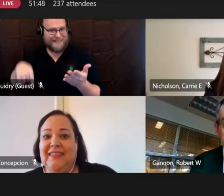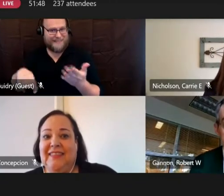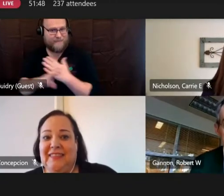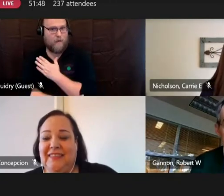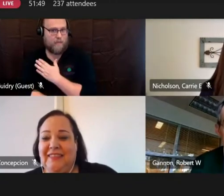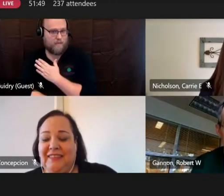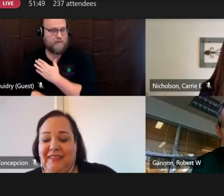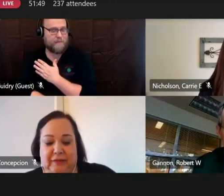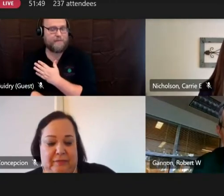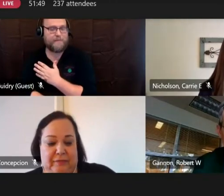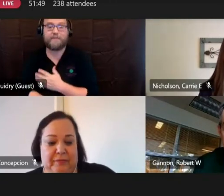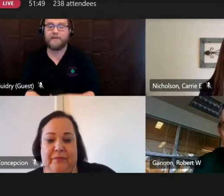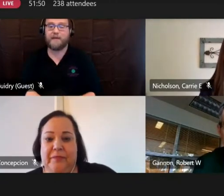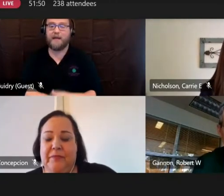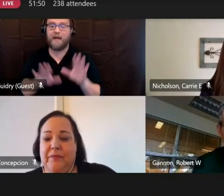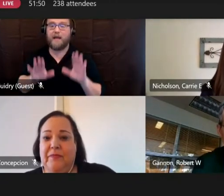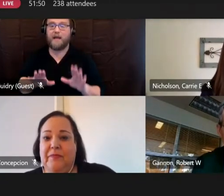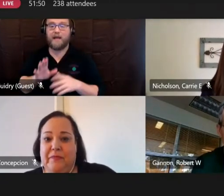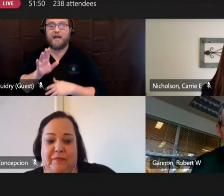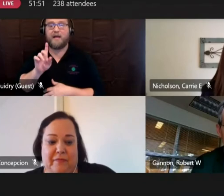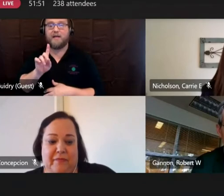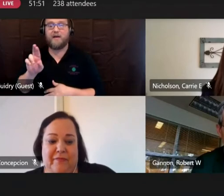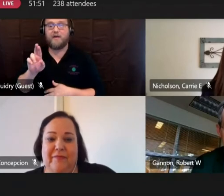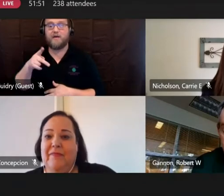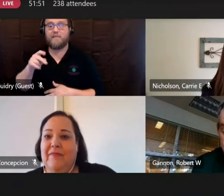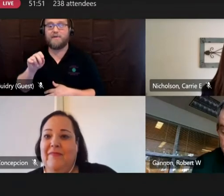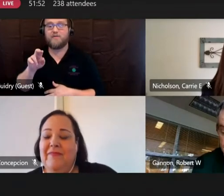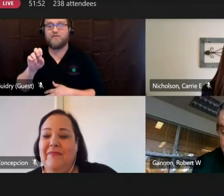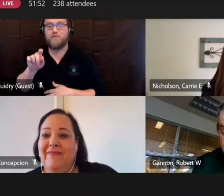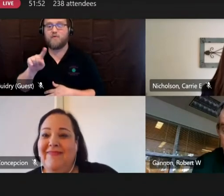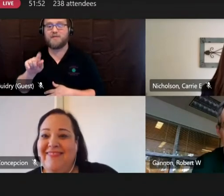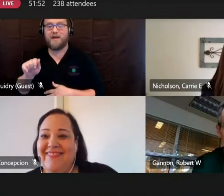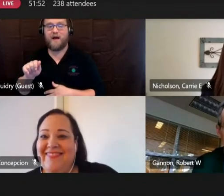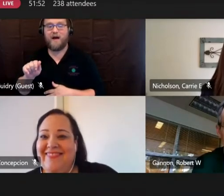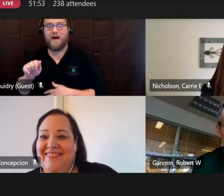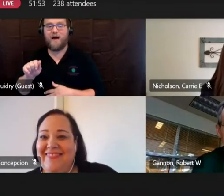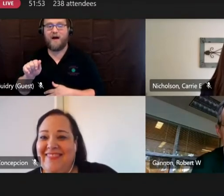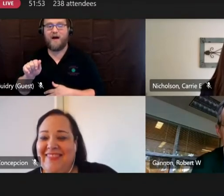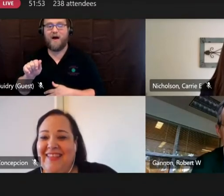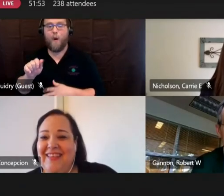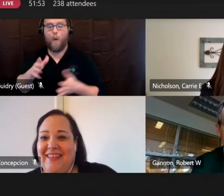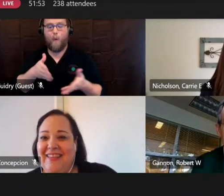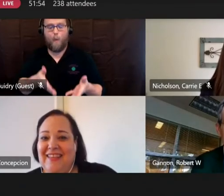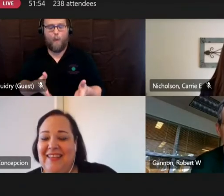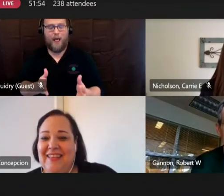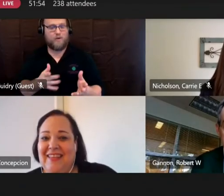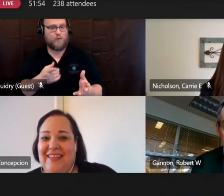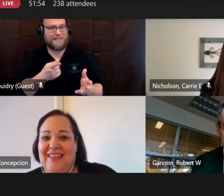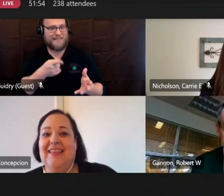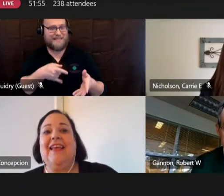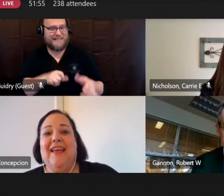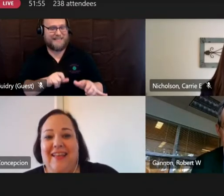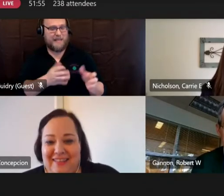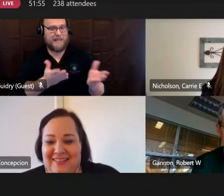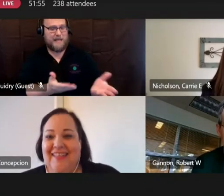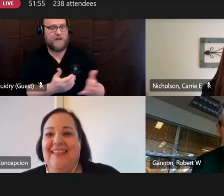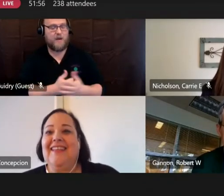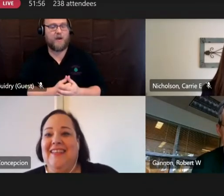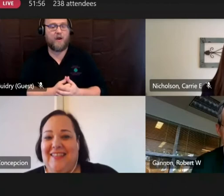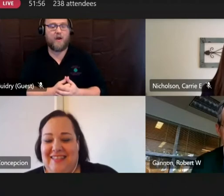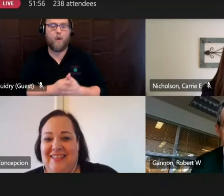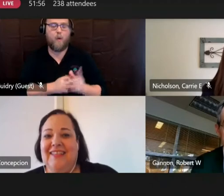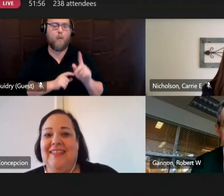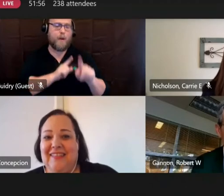Excellent. So Dr. Pedroza, while you're front and center, question about middle school sports. What